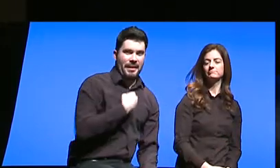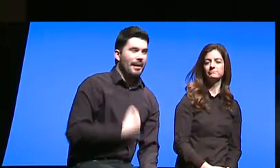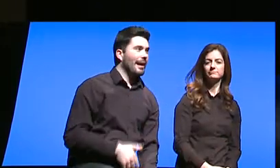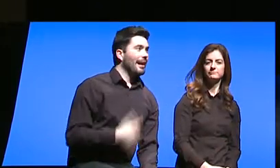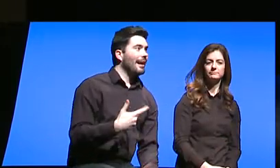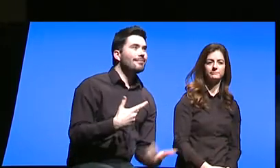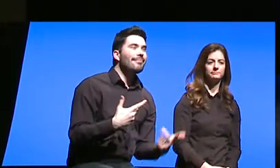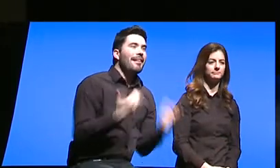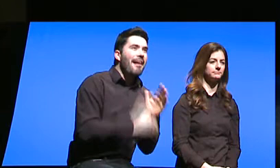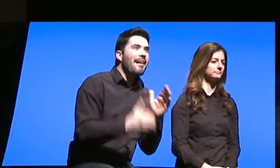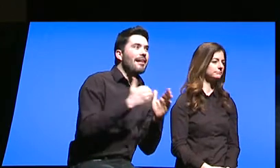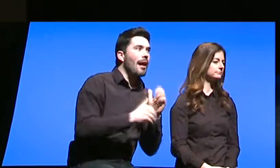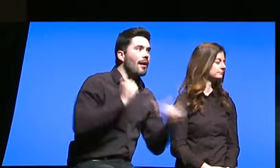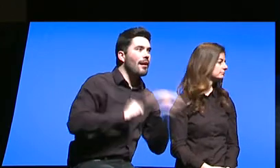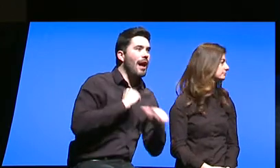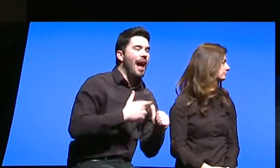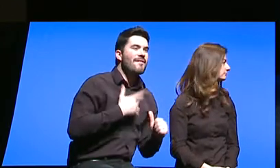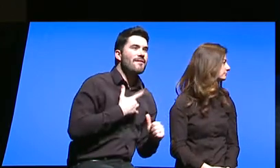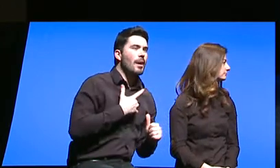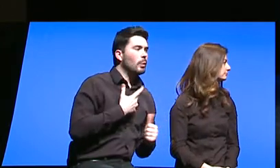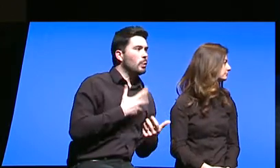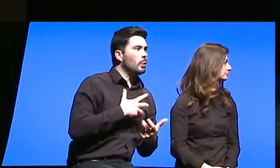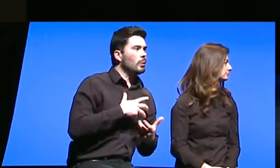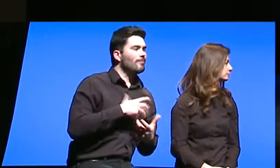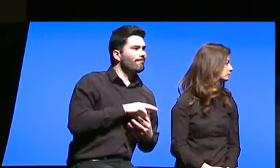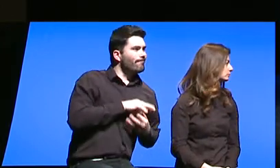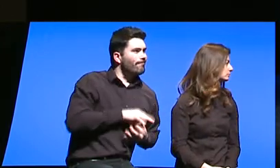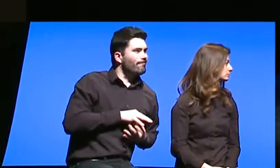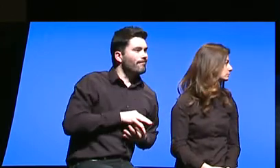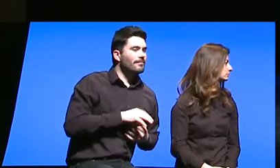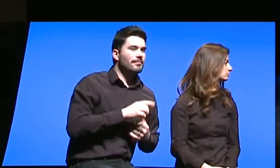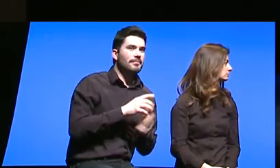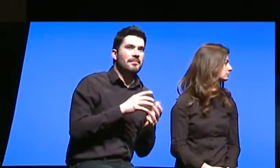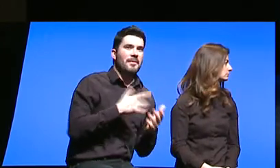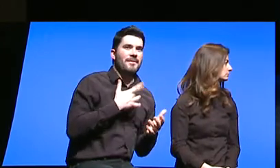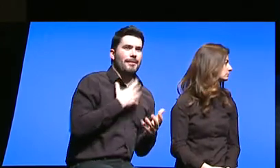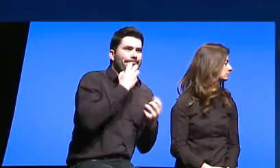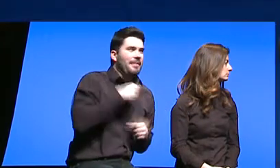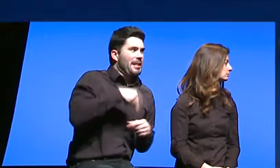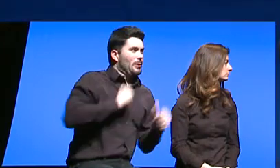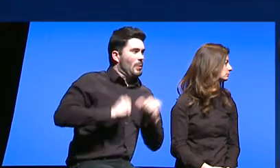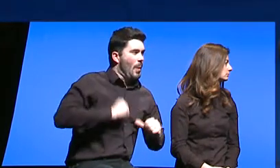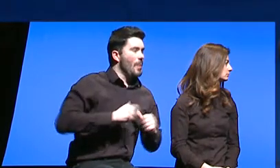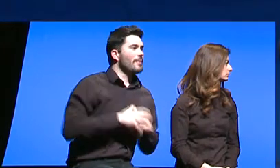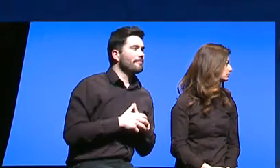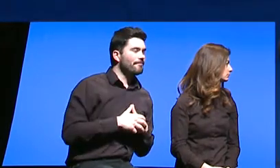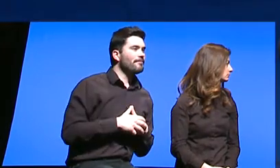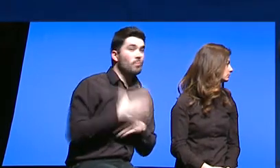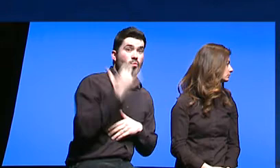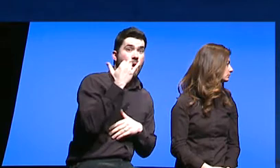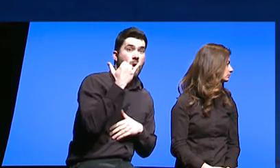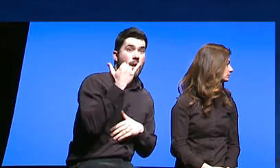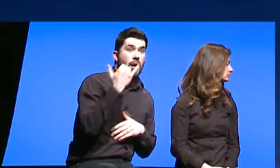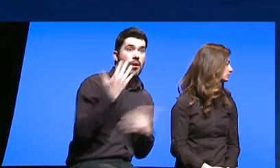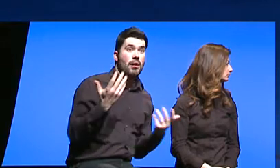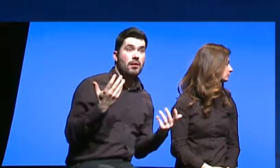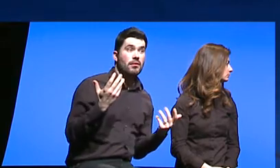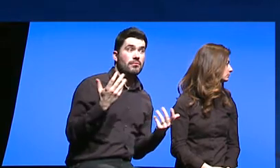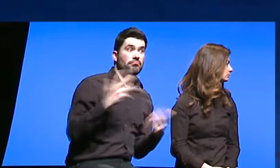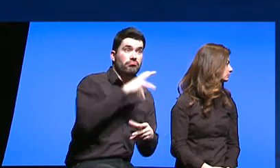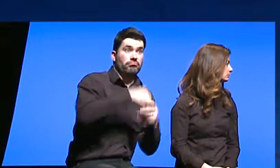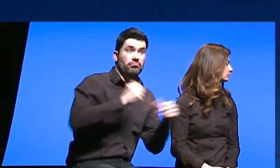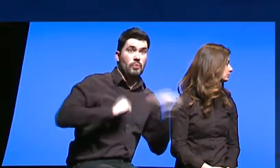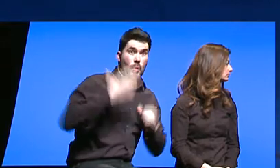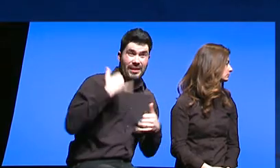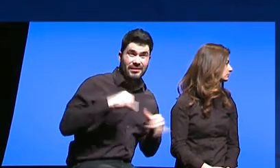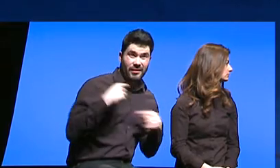this show, the more important it becomes to me. The more I realize how important this show is. Why I do it and why I still do it is, you know,